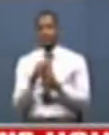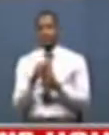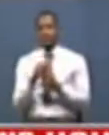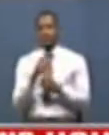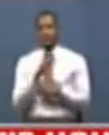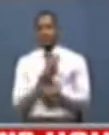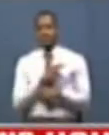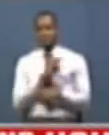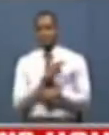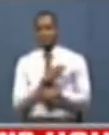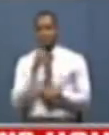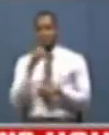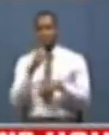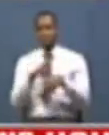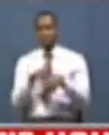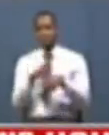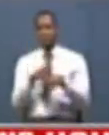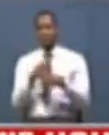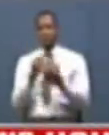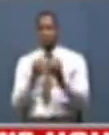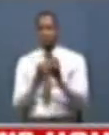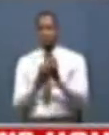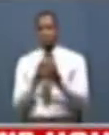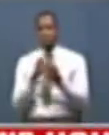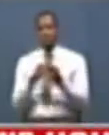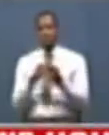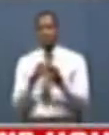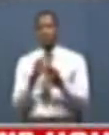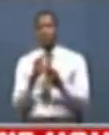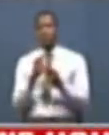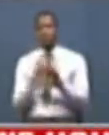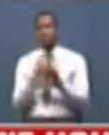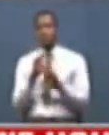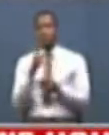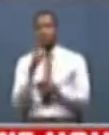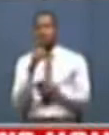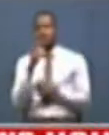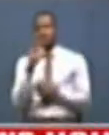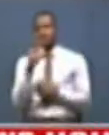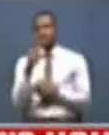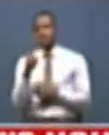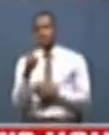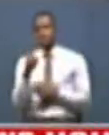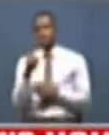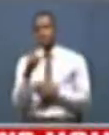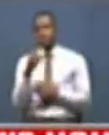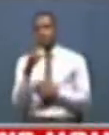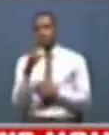characters for timely intervention through the toll-free 191 and